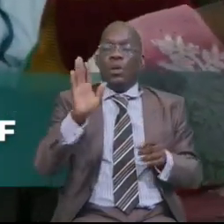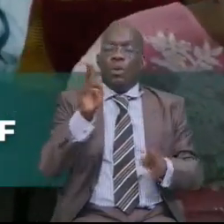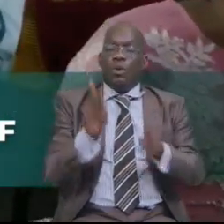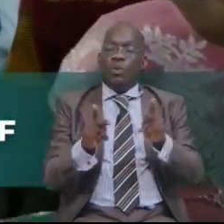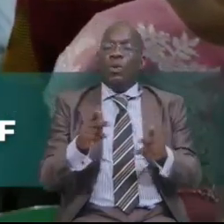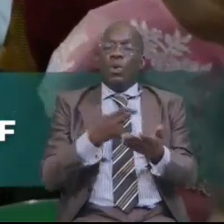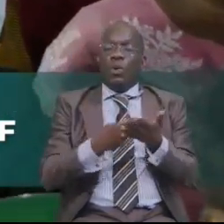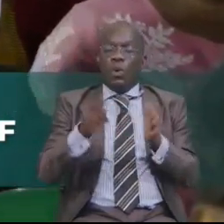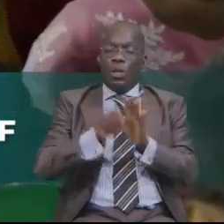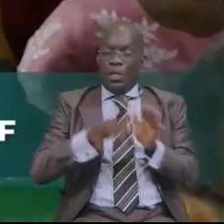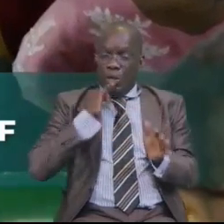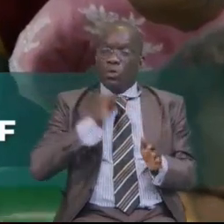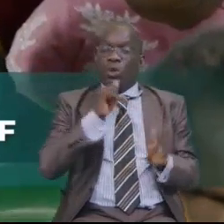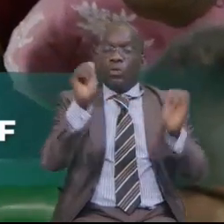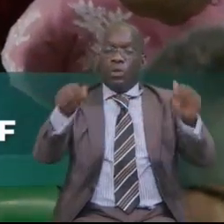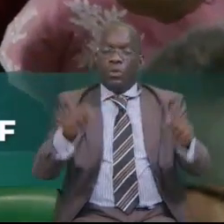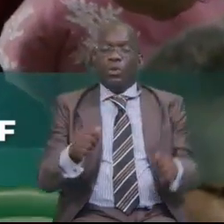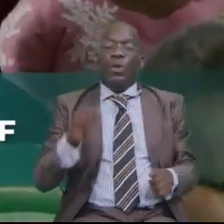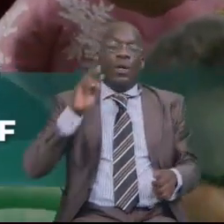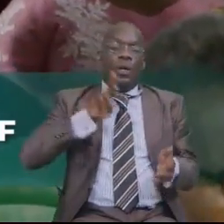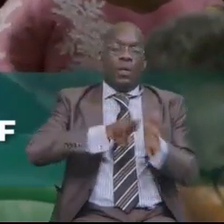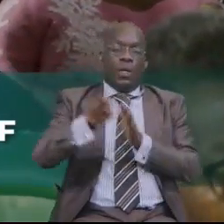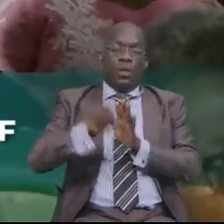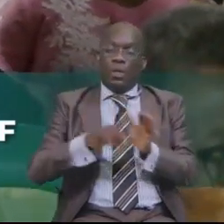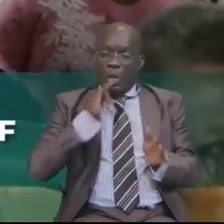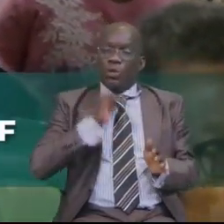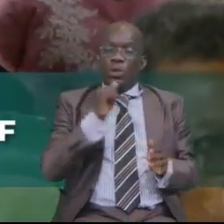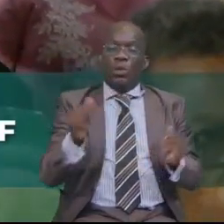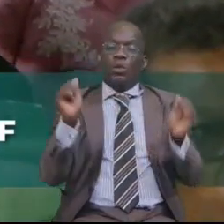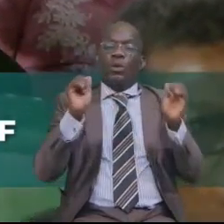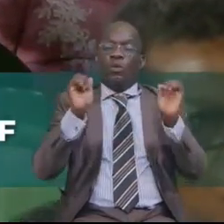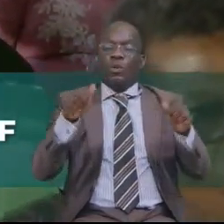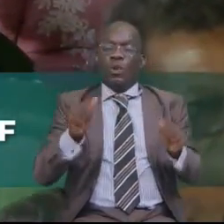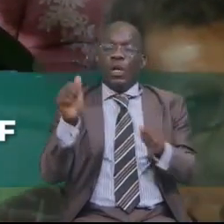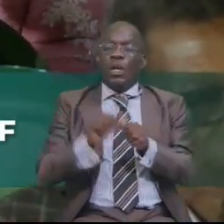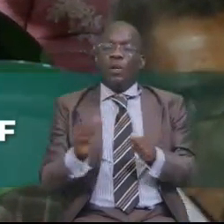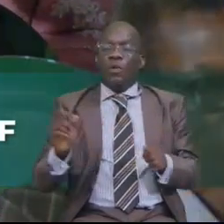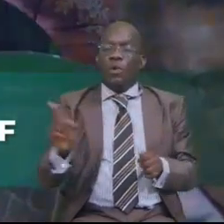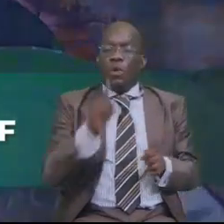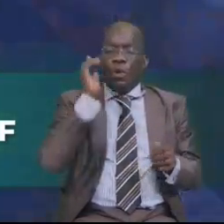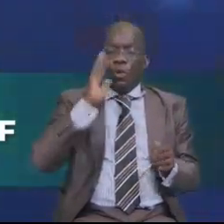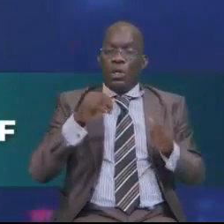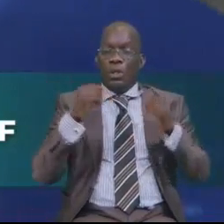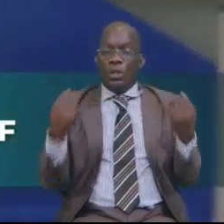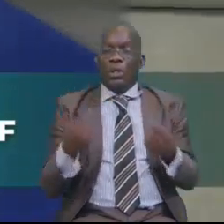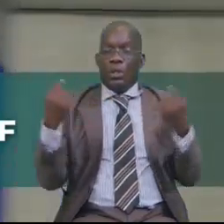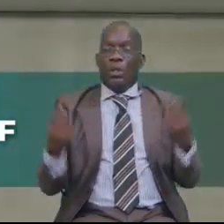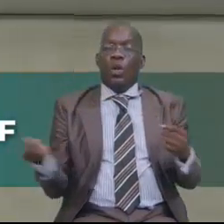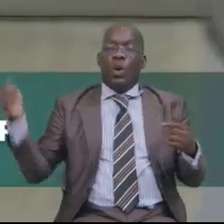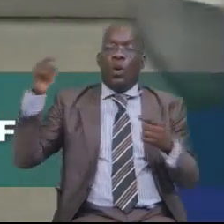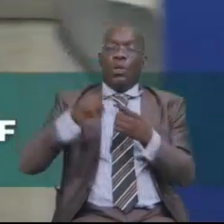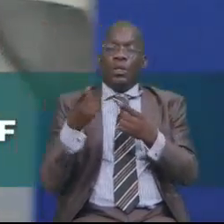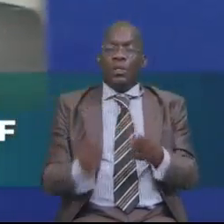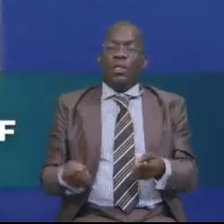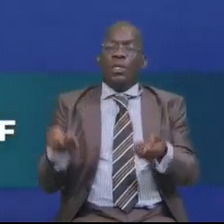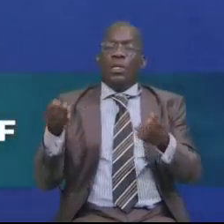possible, righteousness is not possible, everybody will be sinning and sinning until the day of their death, and